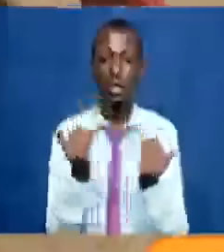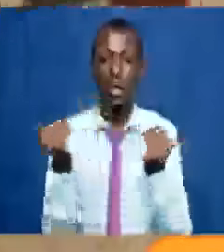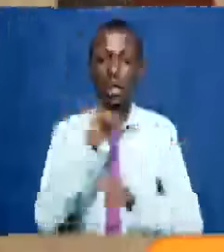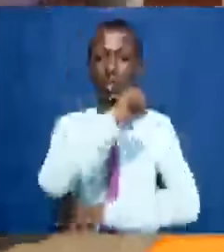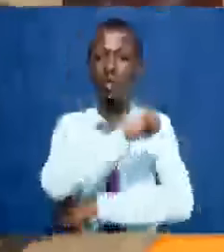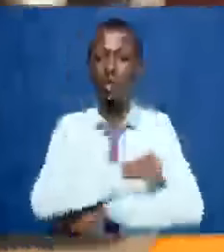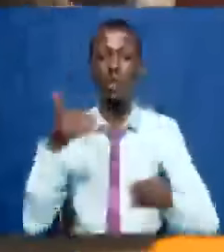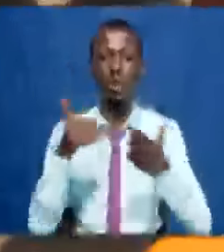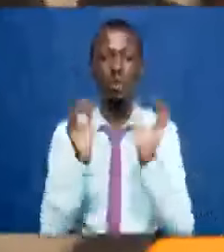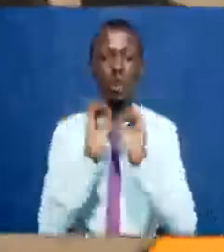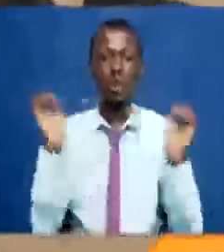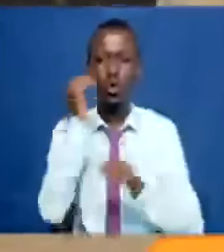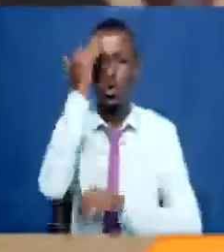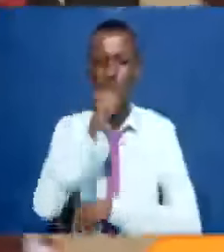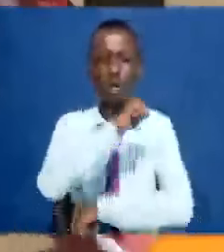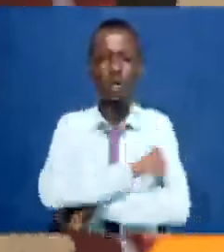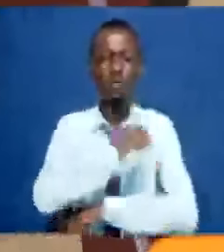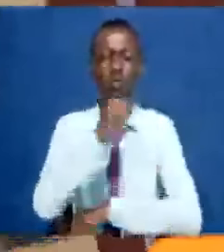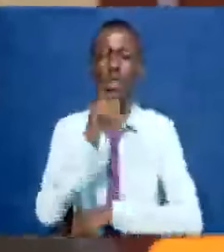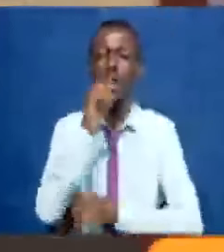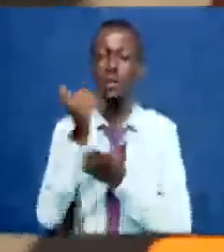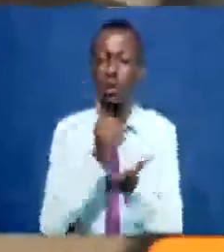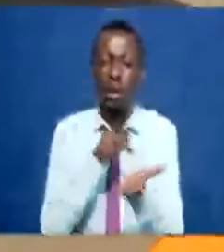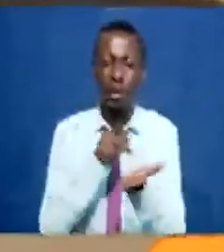for failing to pay for the school lunch program,